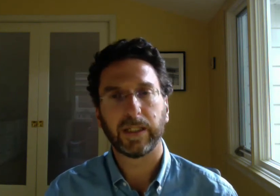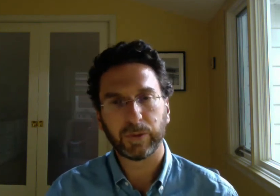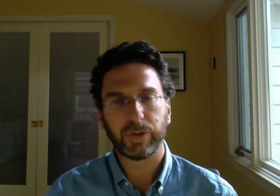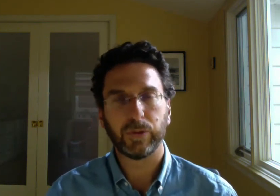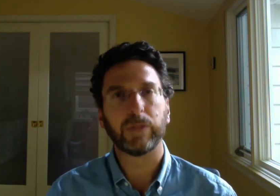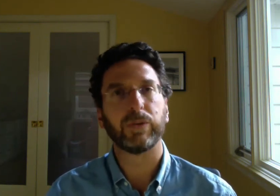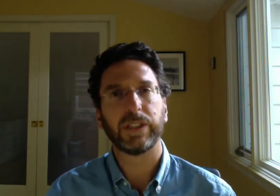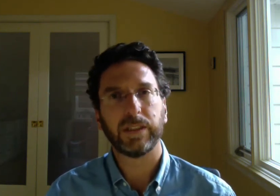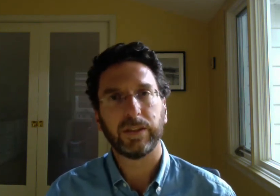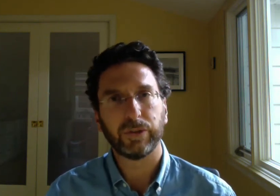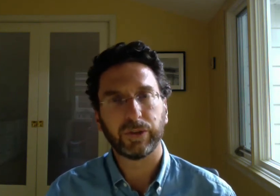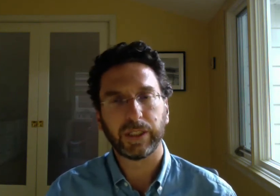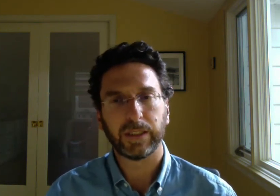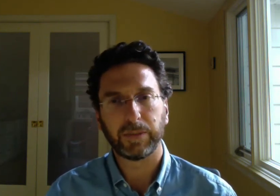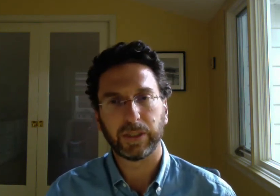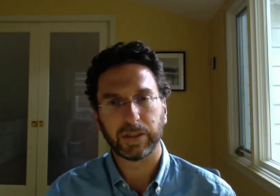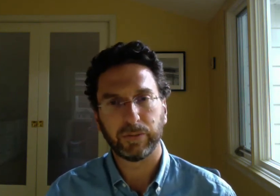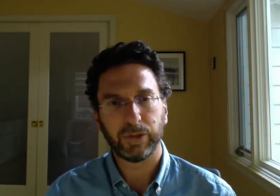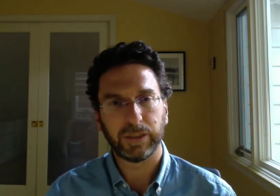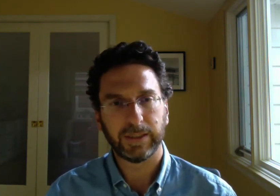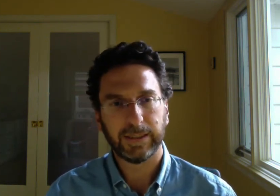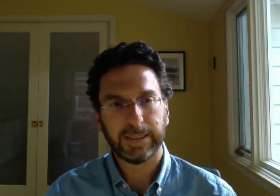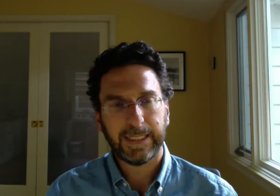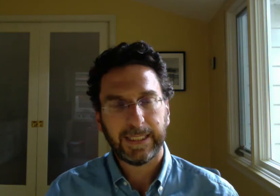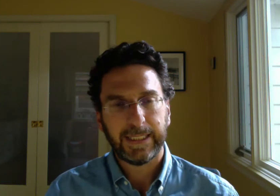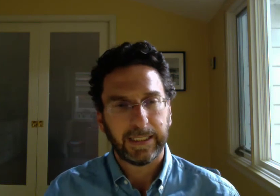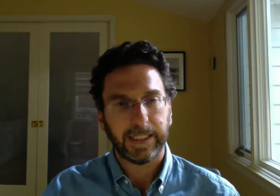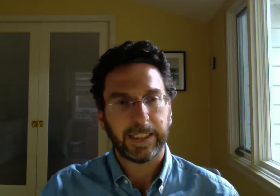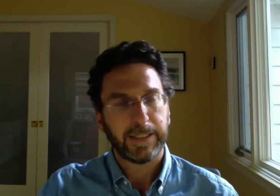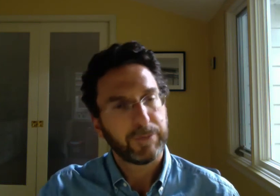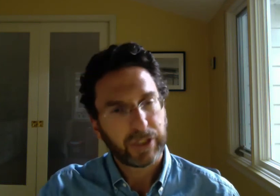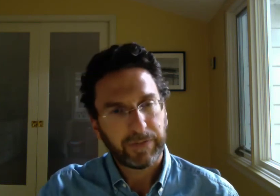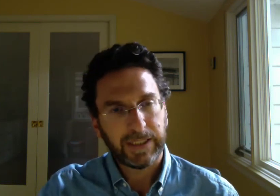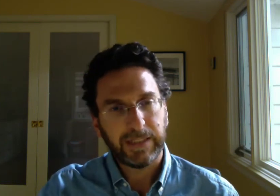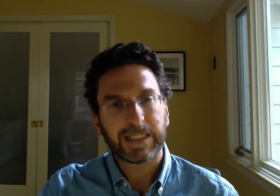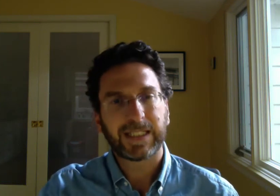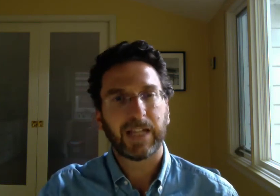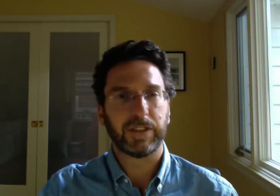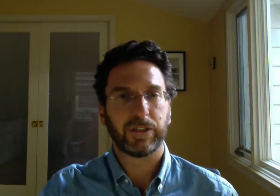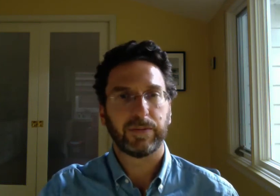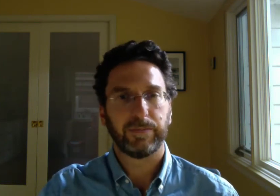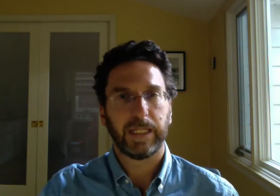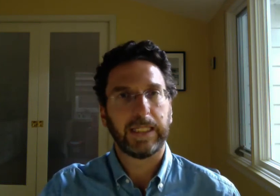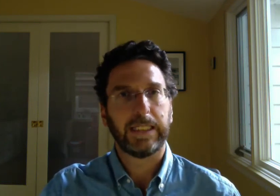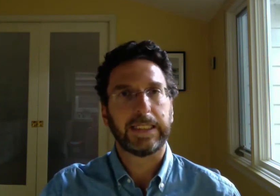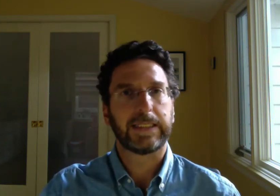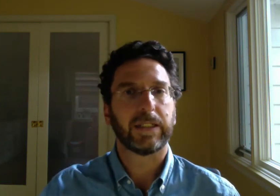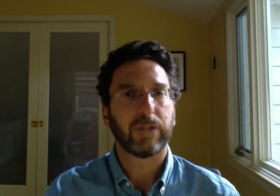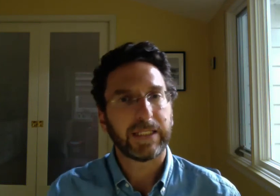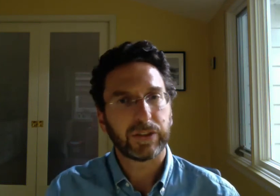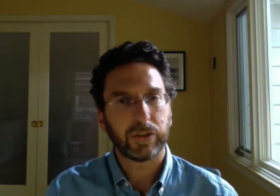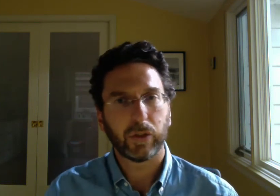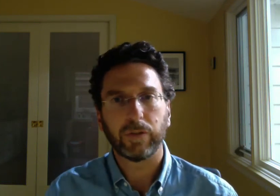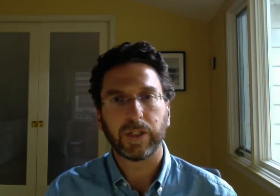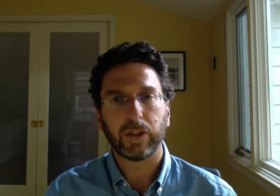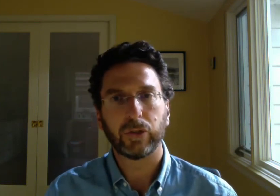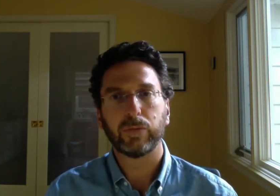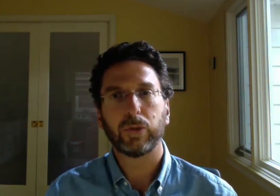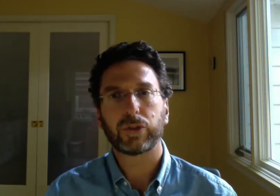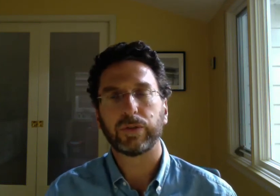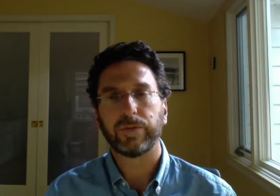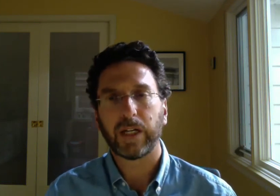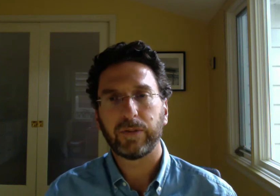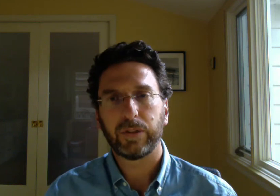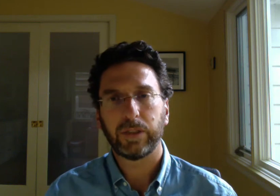work again with you and with the Ukrainian American Community. Stefan Iwaskevich, he is the grandson of a